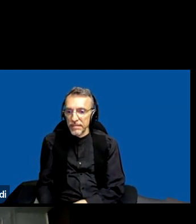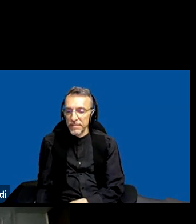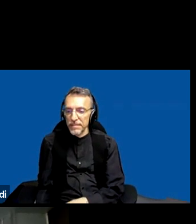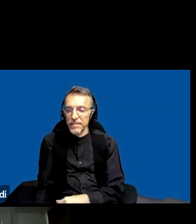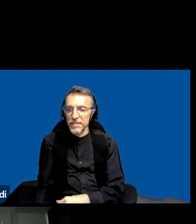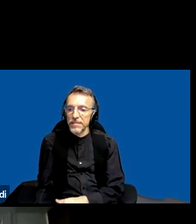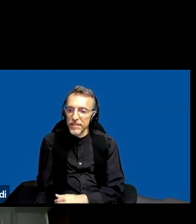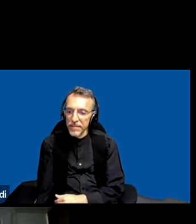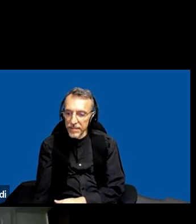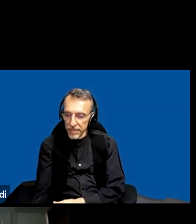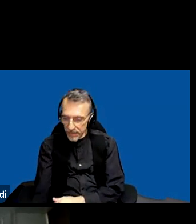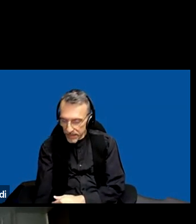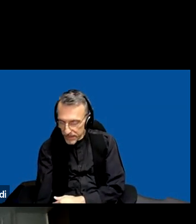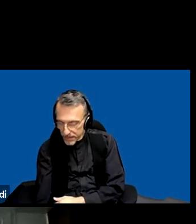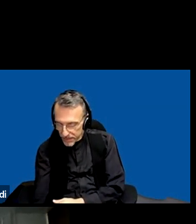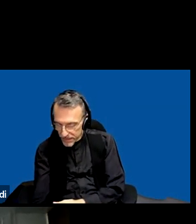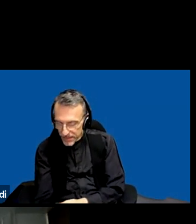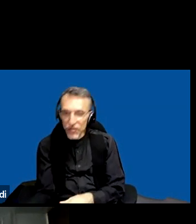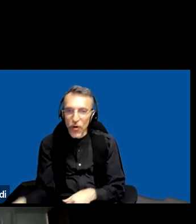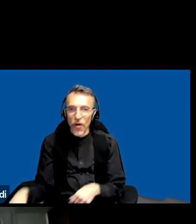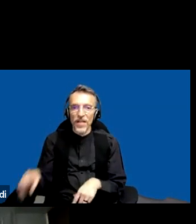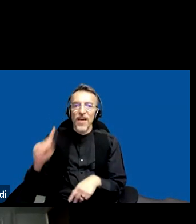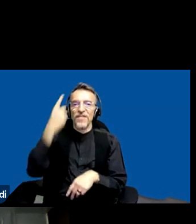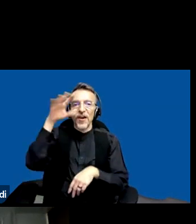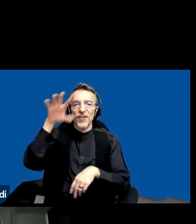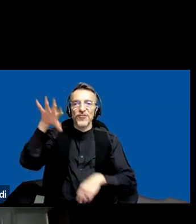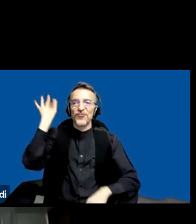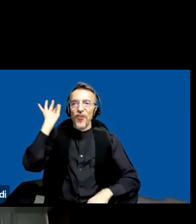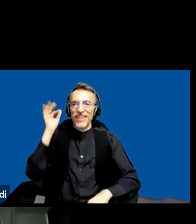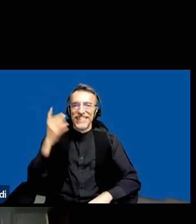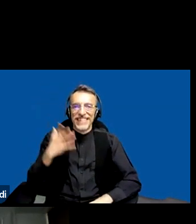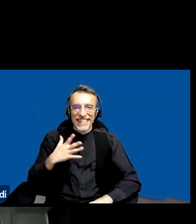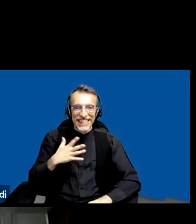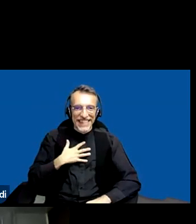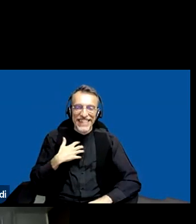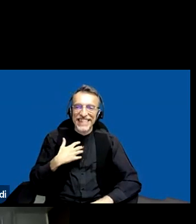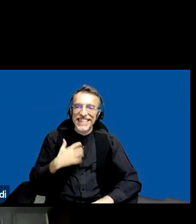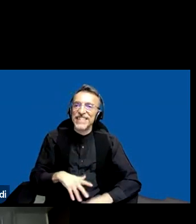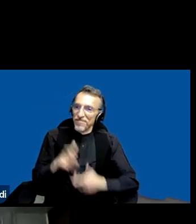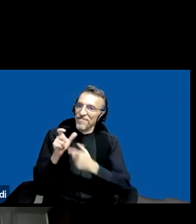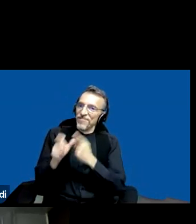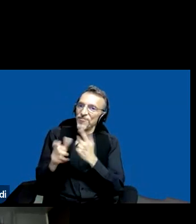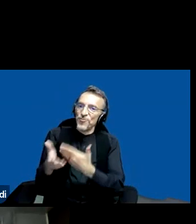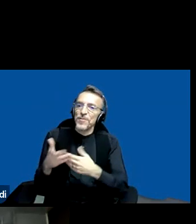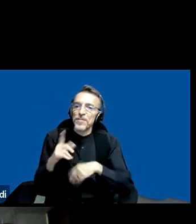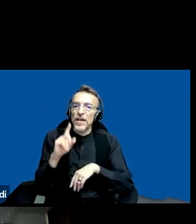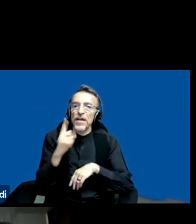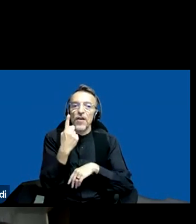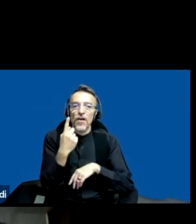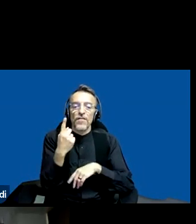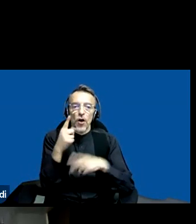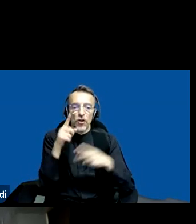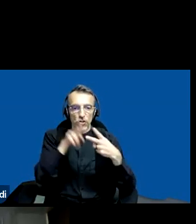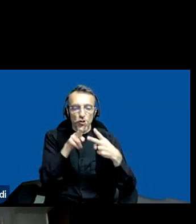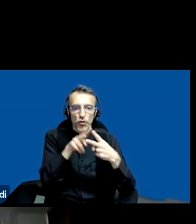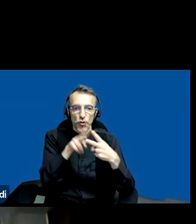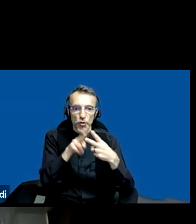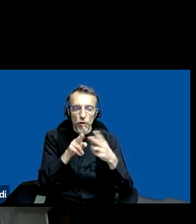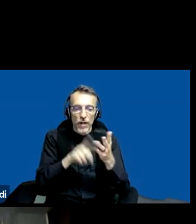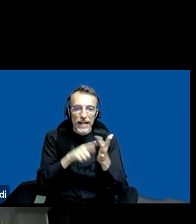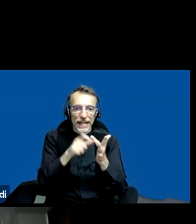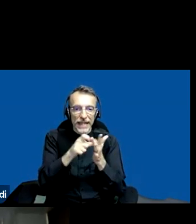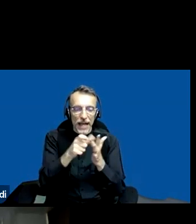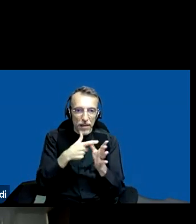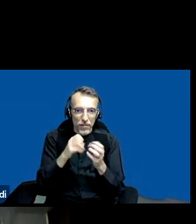Thanks, Melissa. That means I get first choice. You do. I will try and say something about the first two from Lydia Cabral